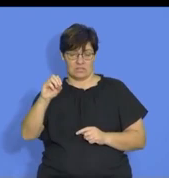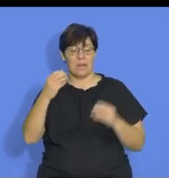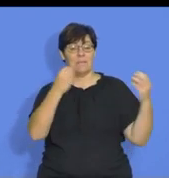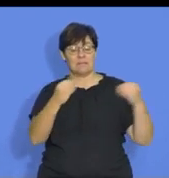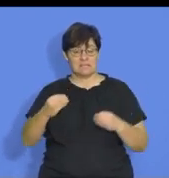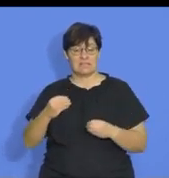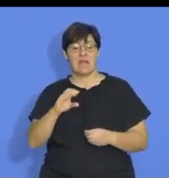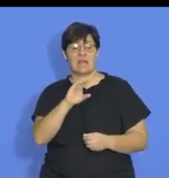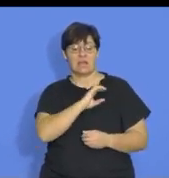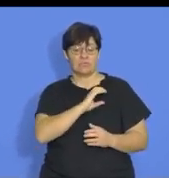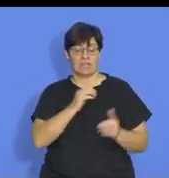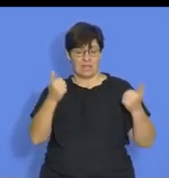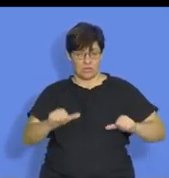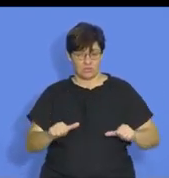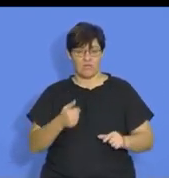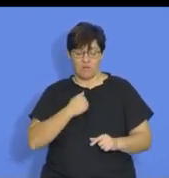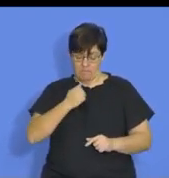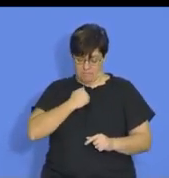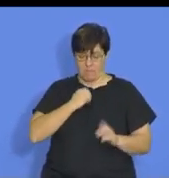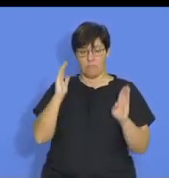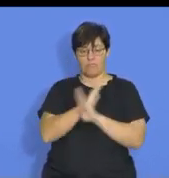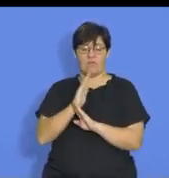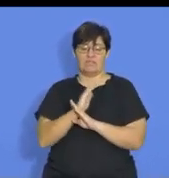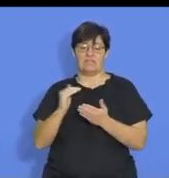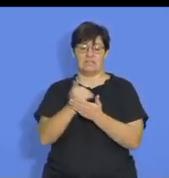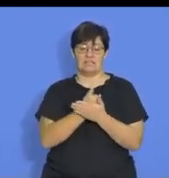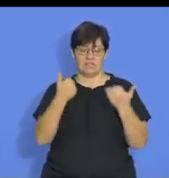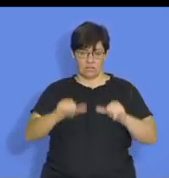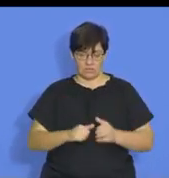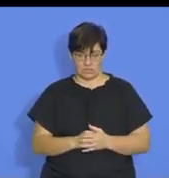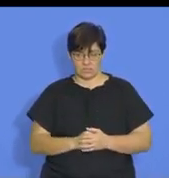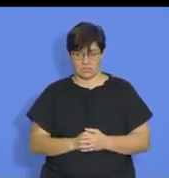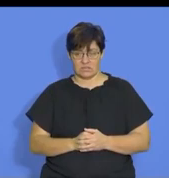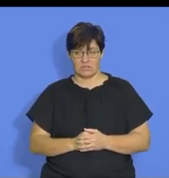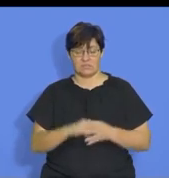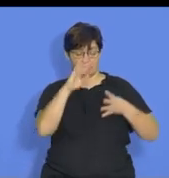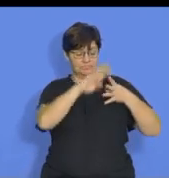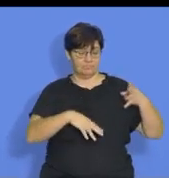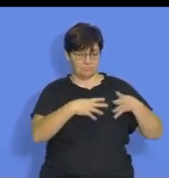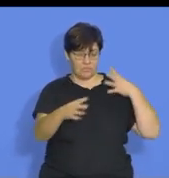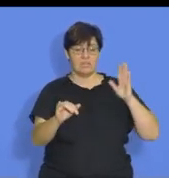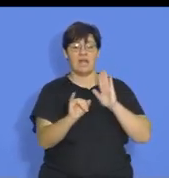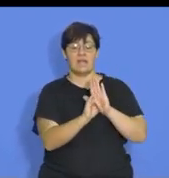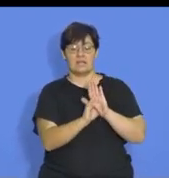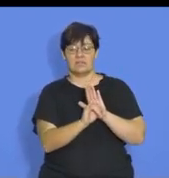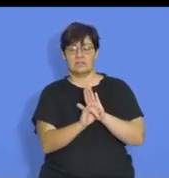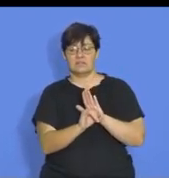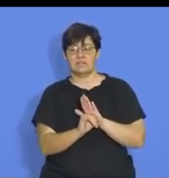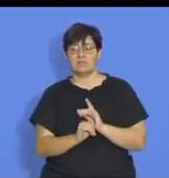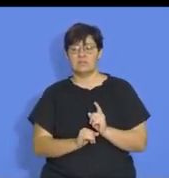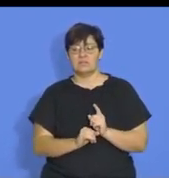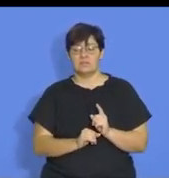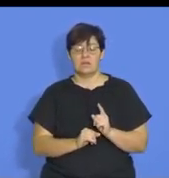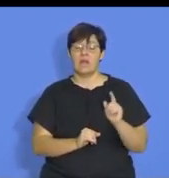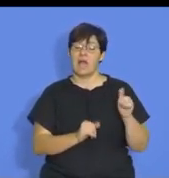account from his private savings account. Our table given, we've got to identify which account